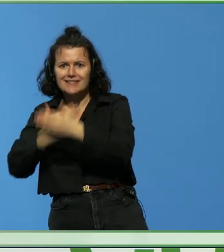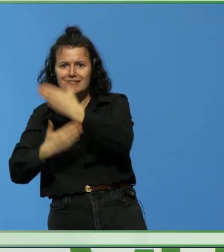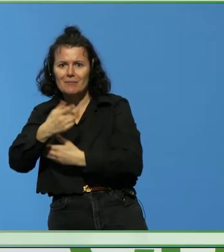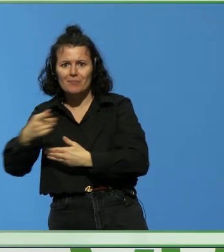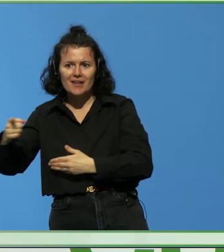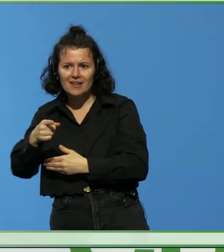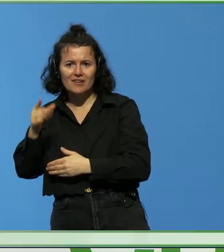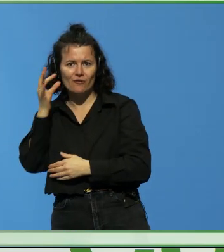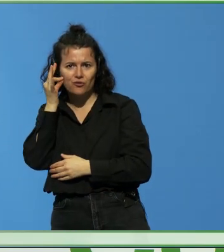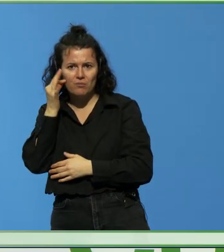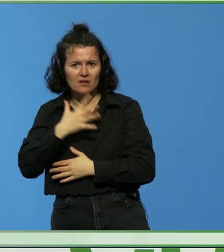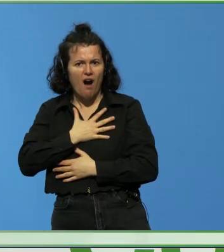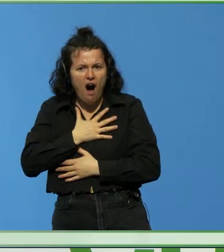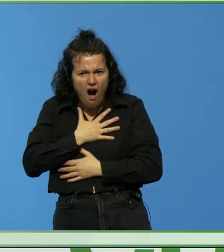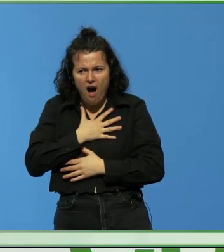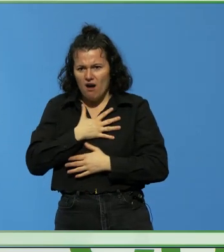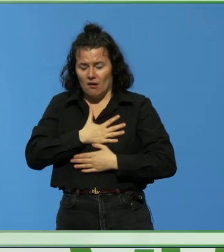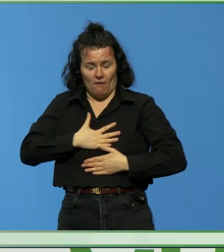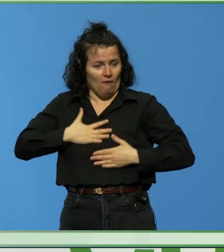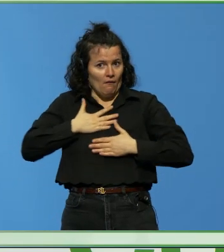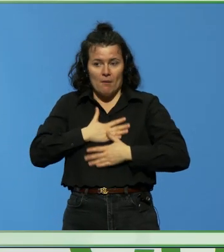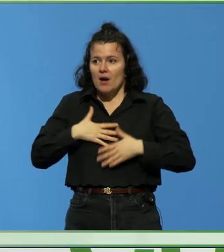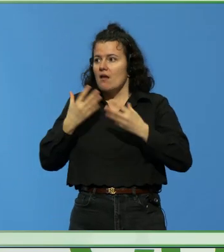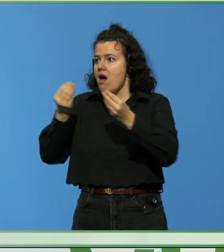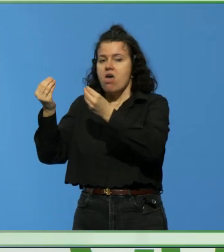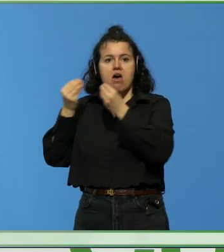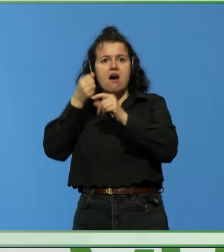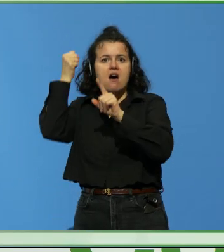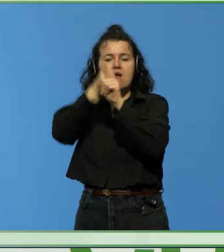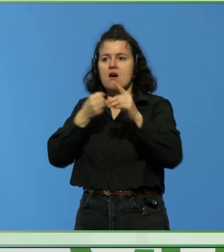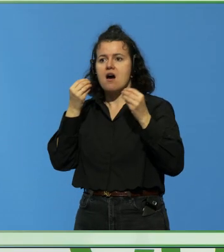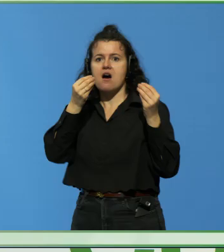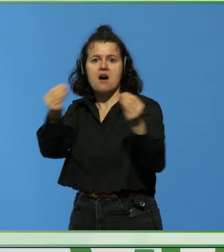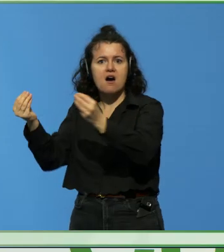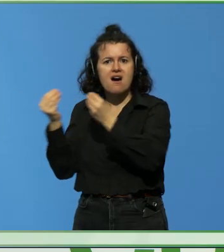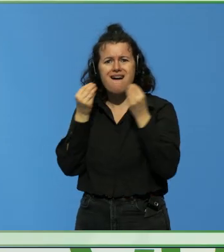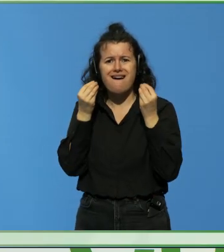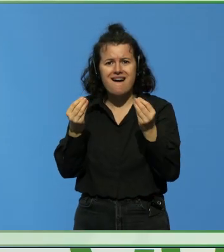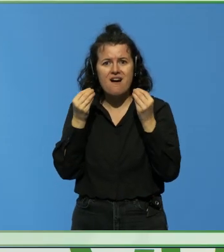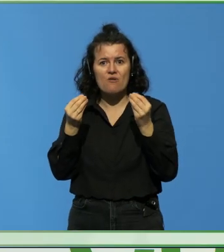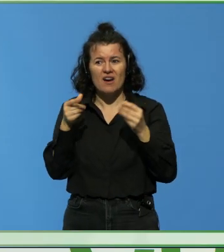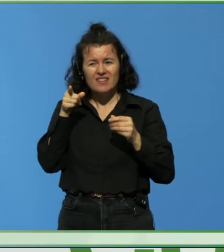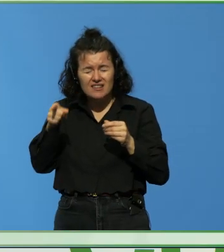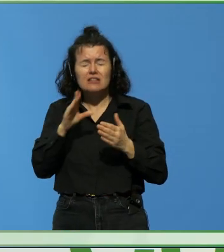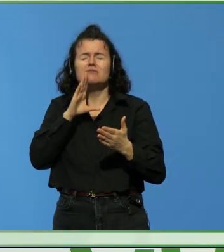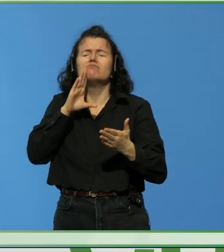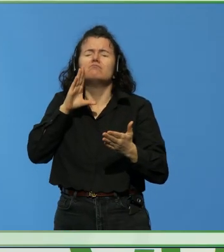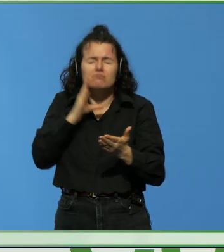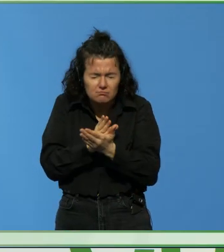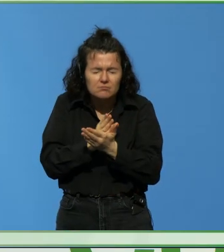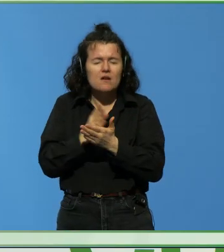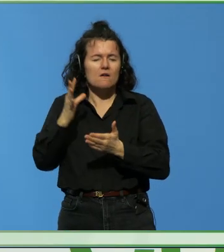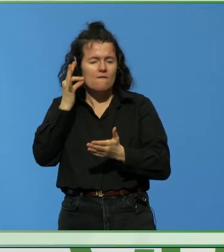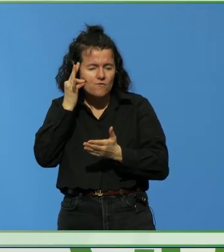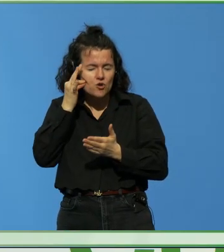talk about sexual health or the gender-based violence, because it's unfortunately by the people who